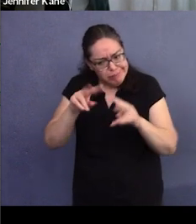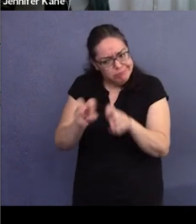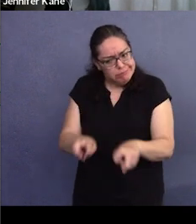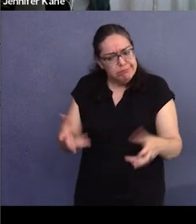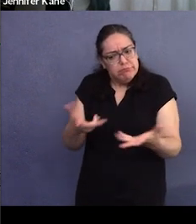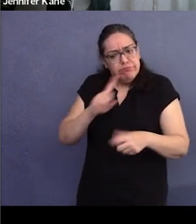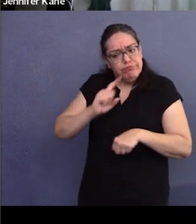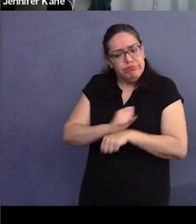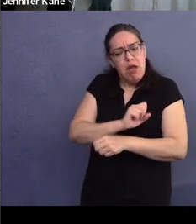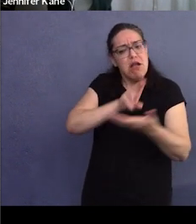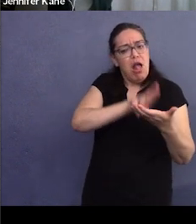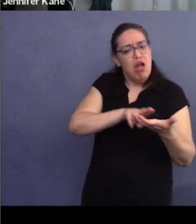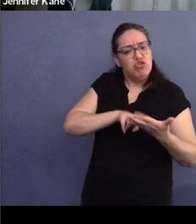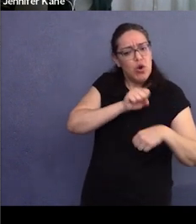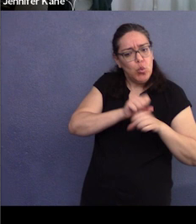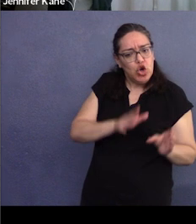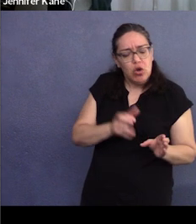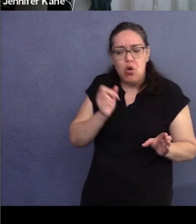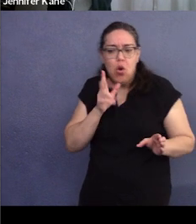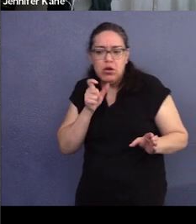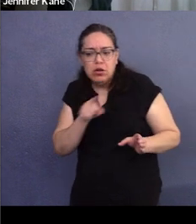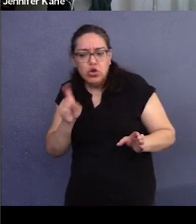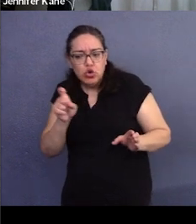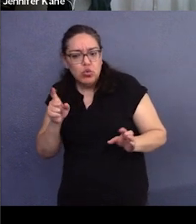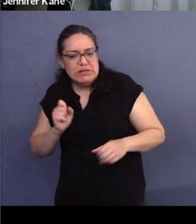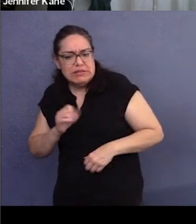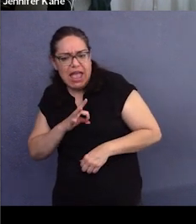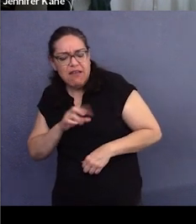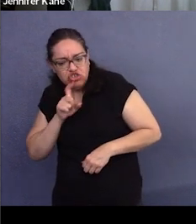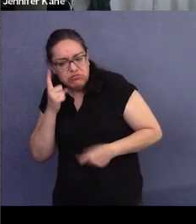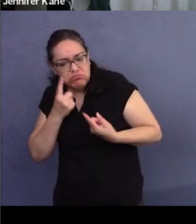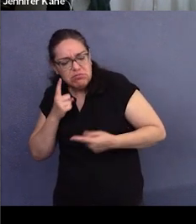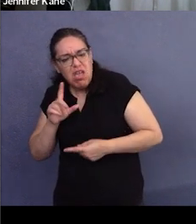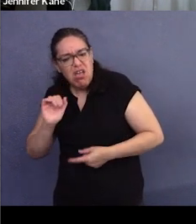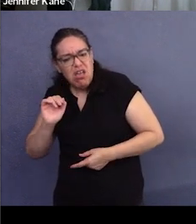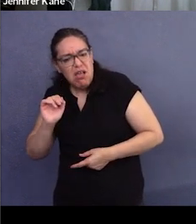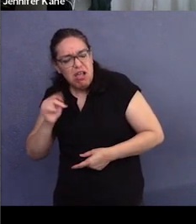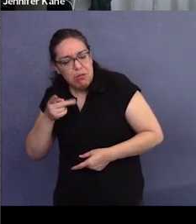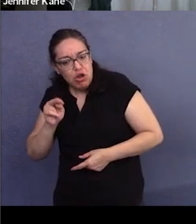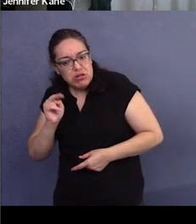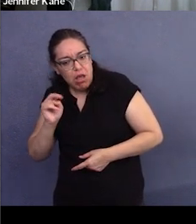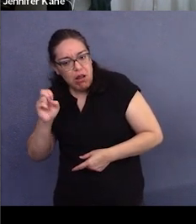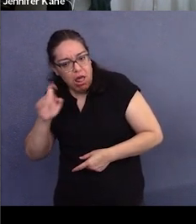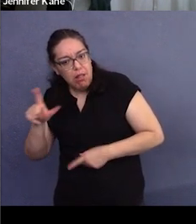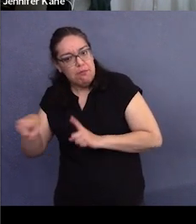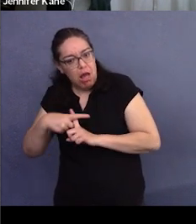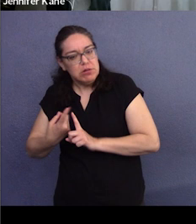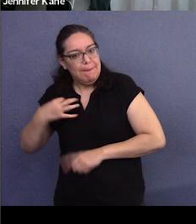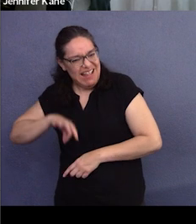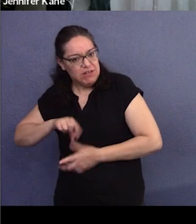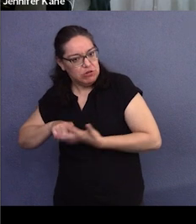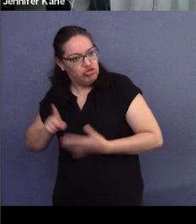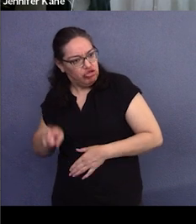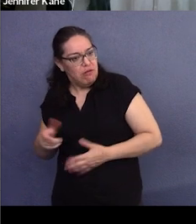what is someone who is core part of my staff, who should be considered personnel and receiving benefits. And it